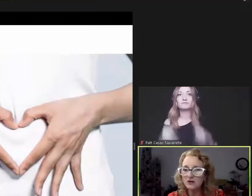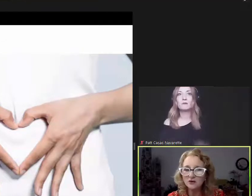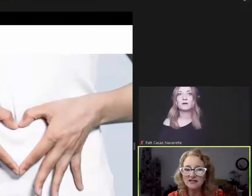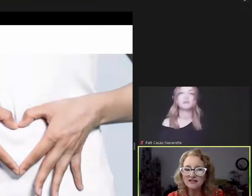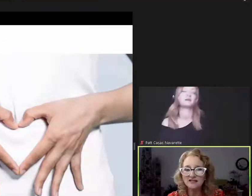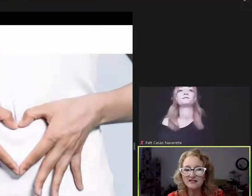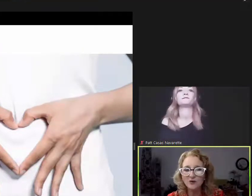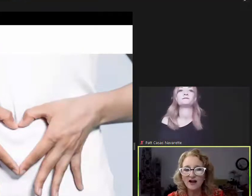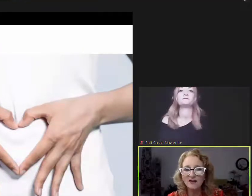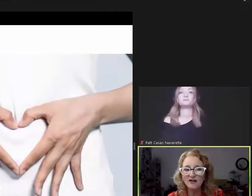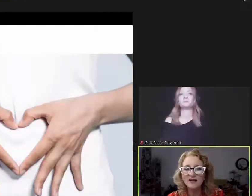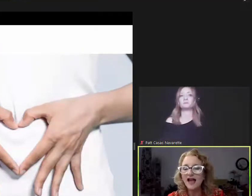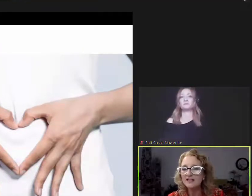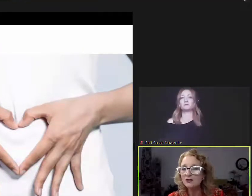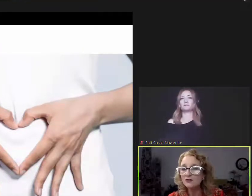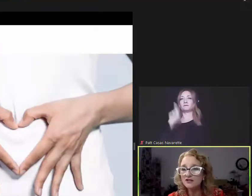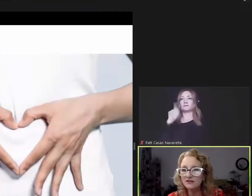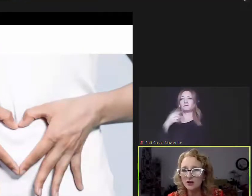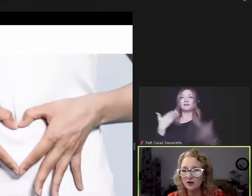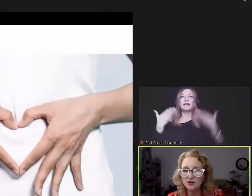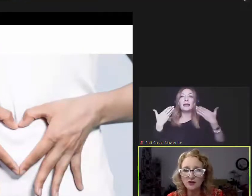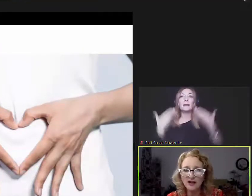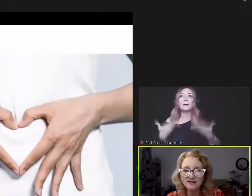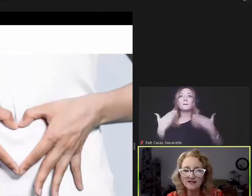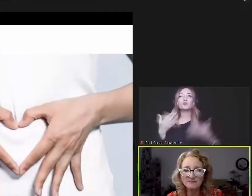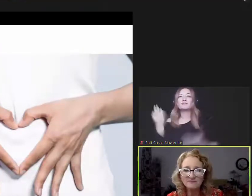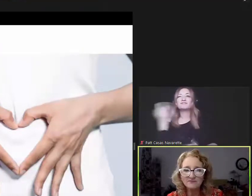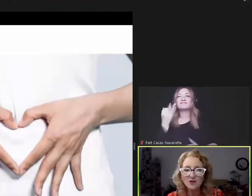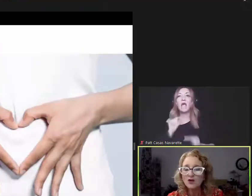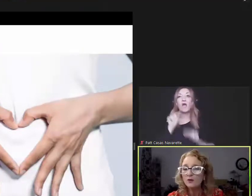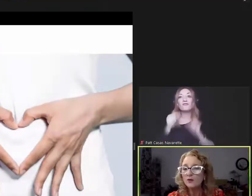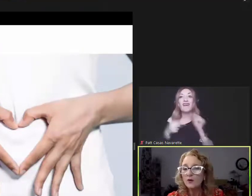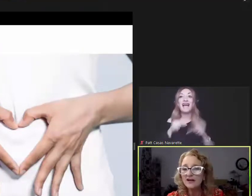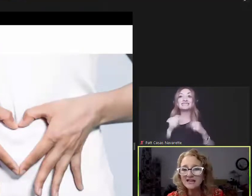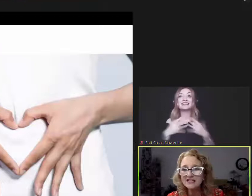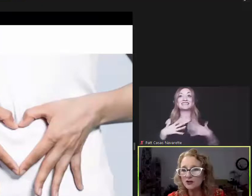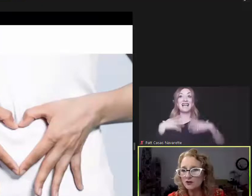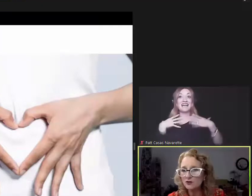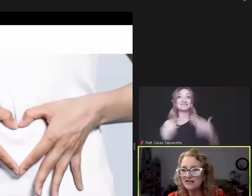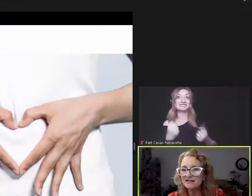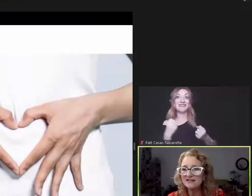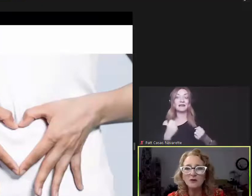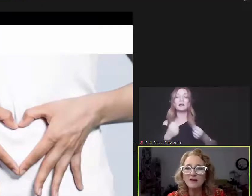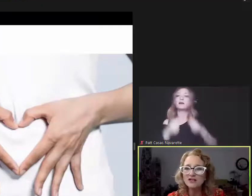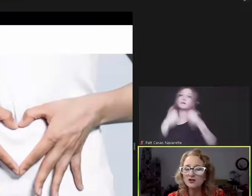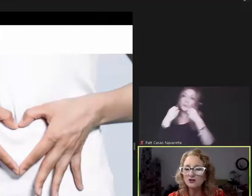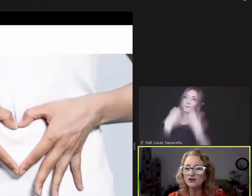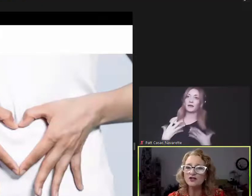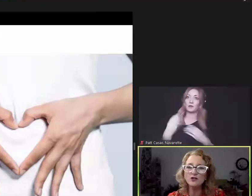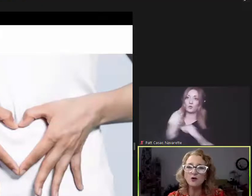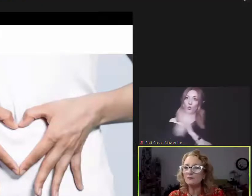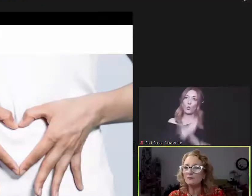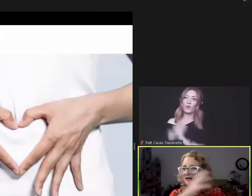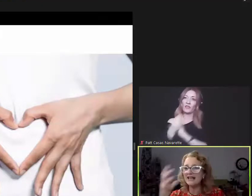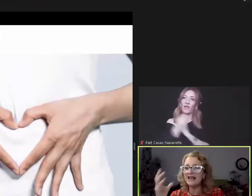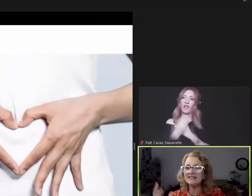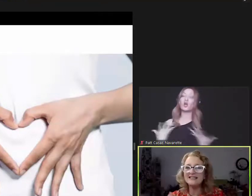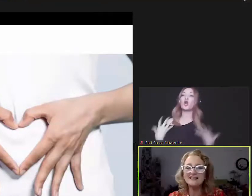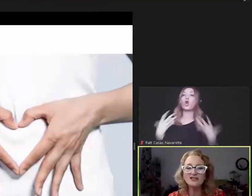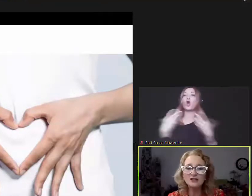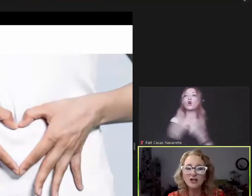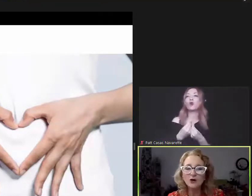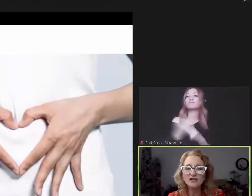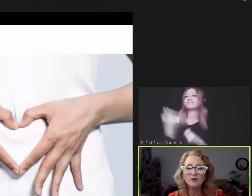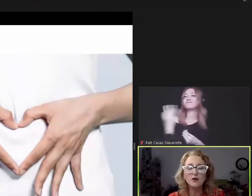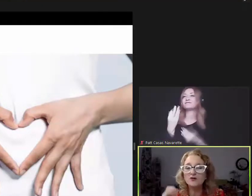healthy greens as well, and using the Culturex. We want to eat your greens, so make sure your plate